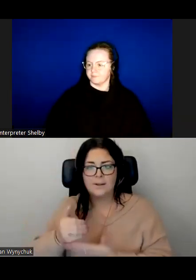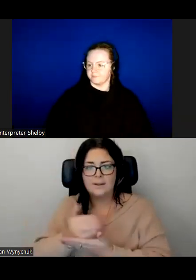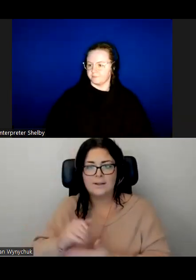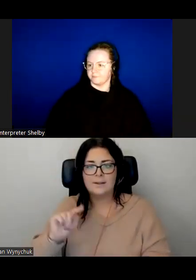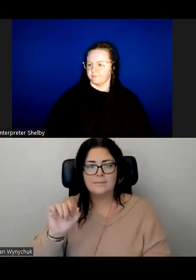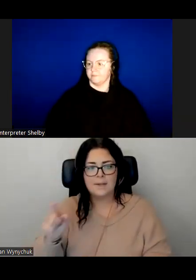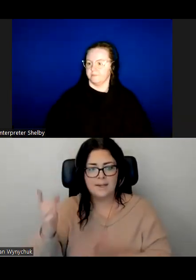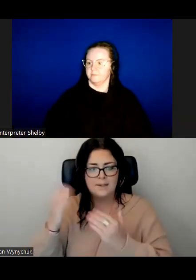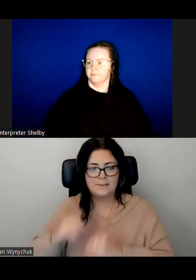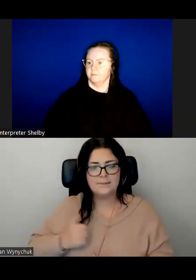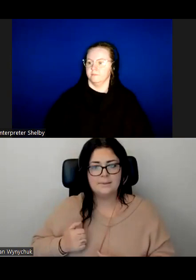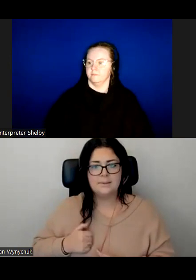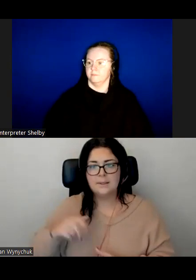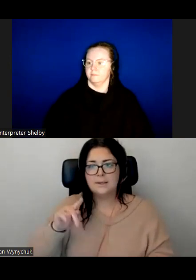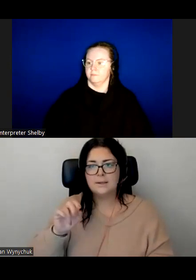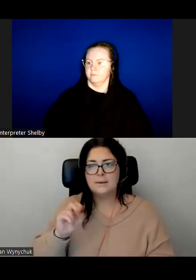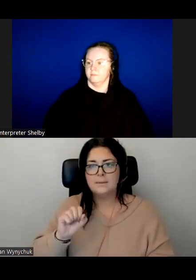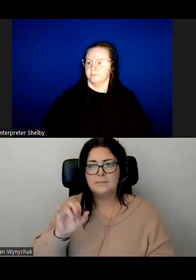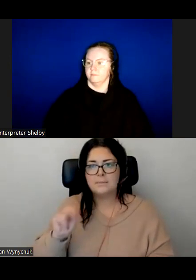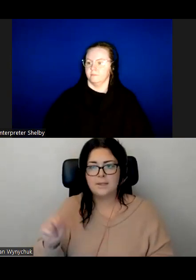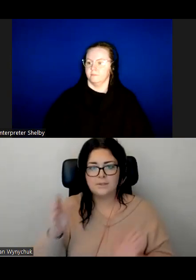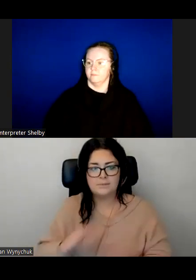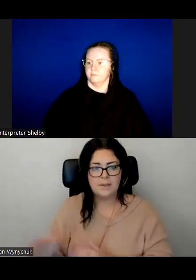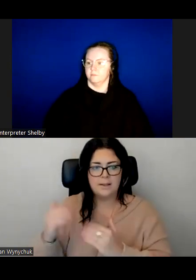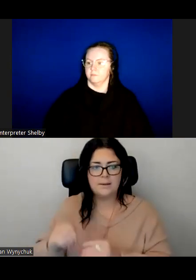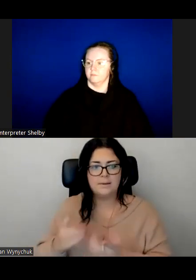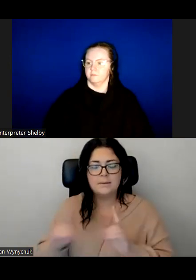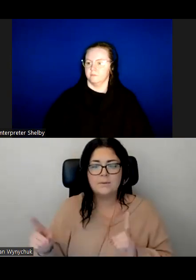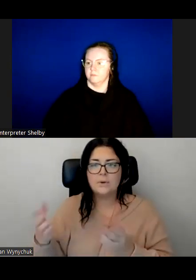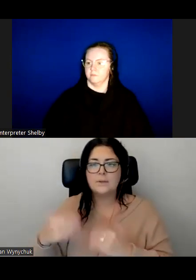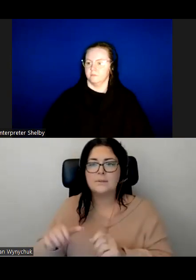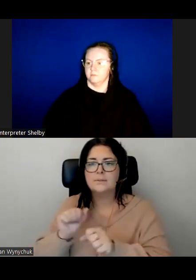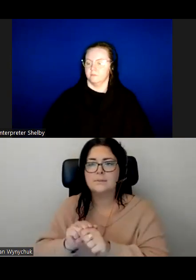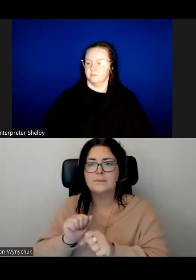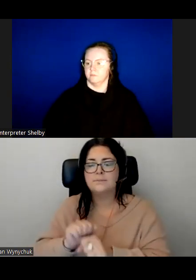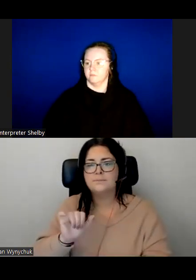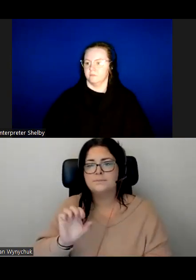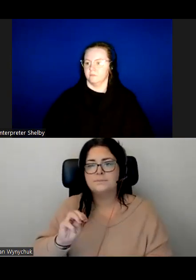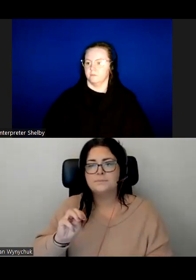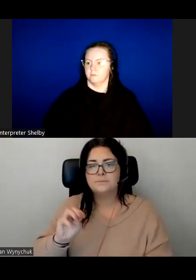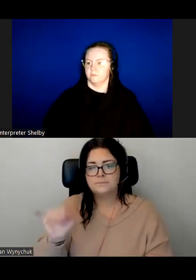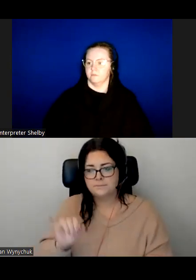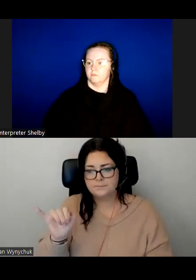pension plans, divorce, employment insurance.